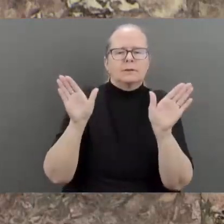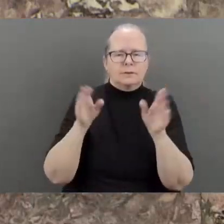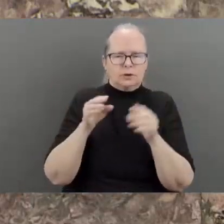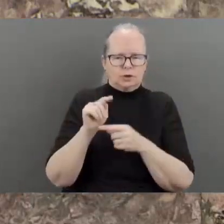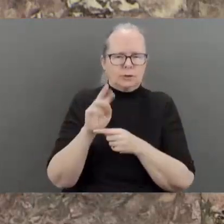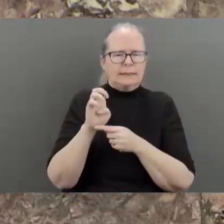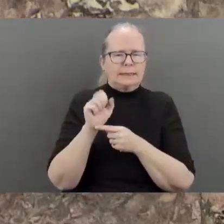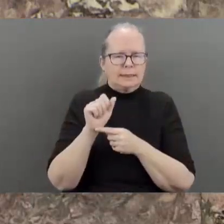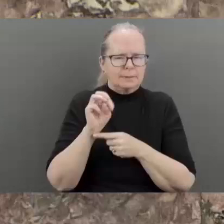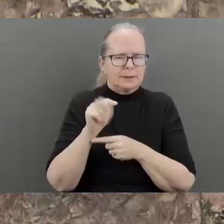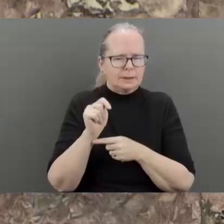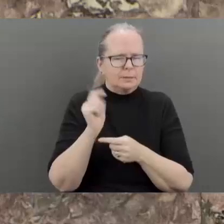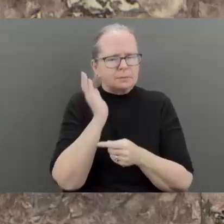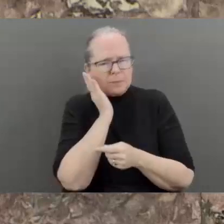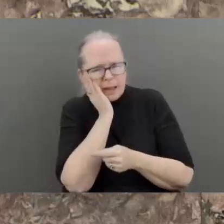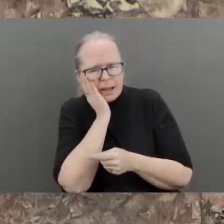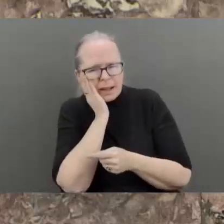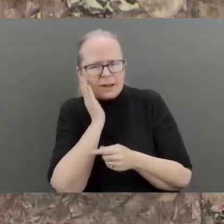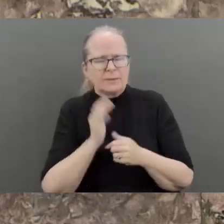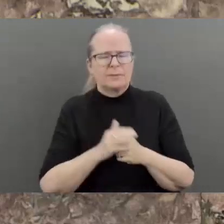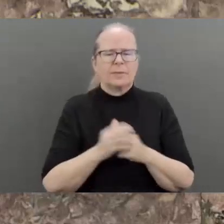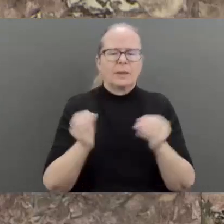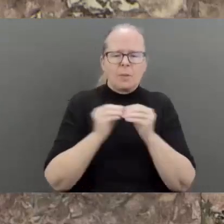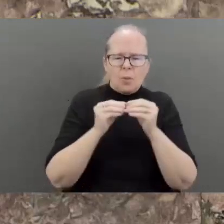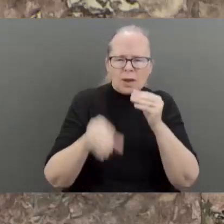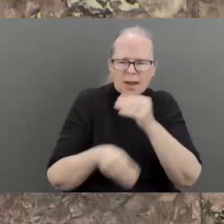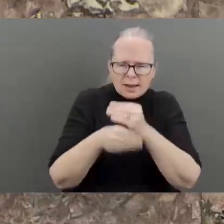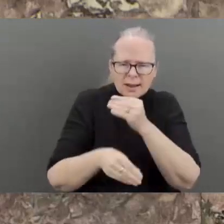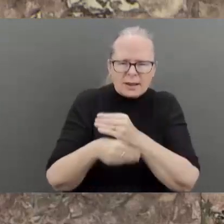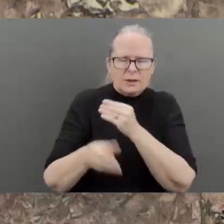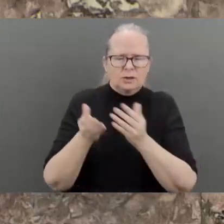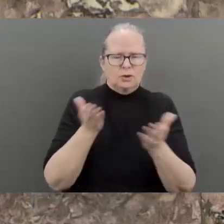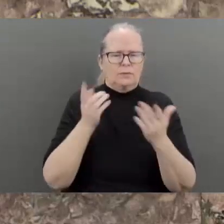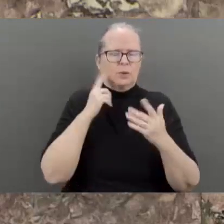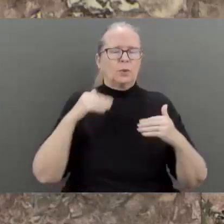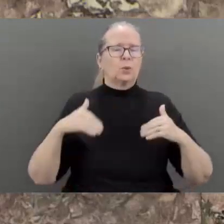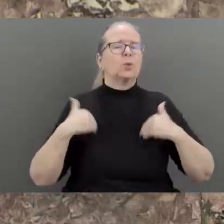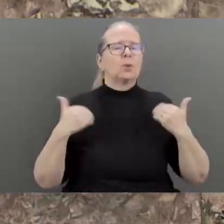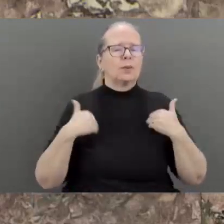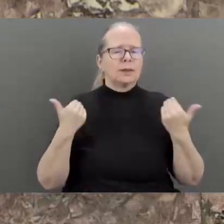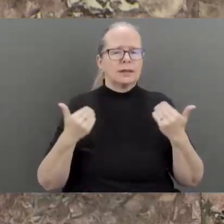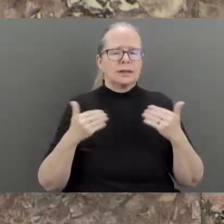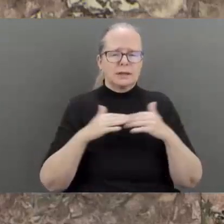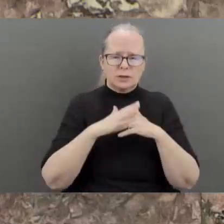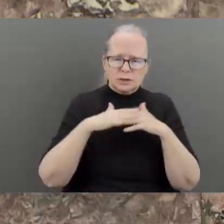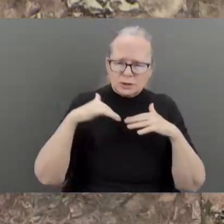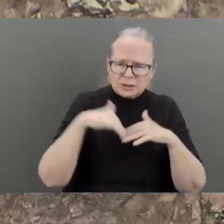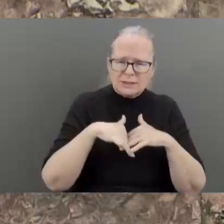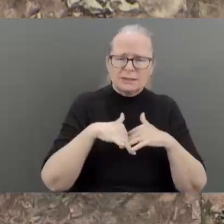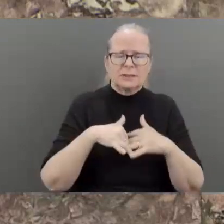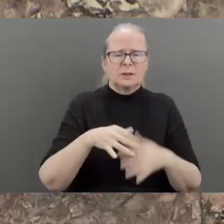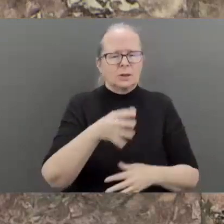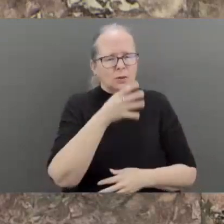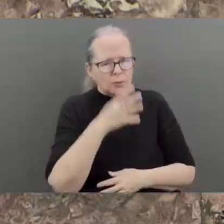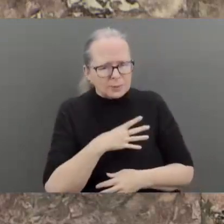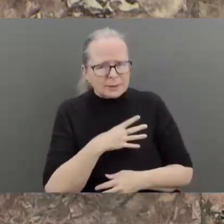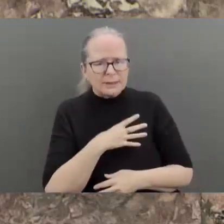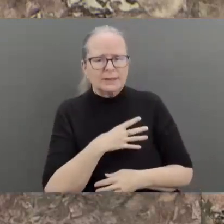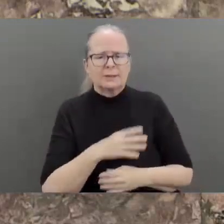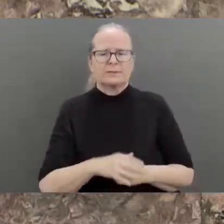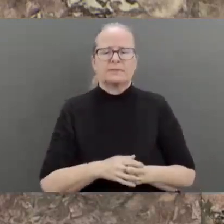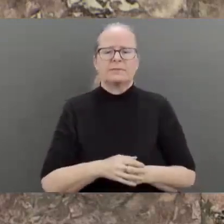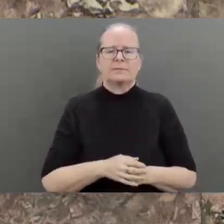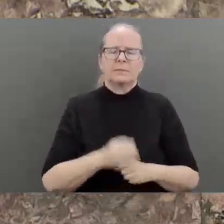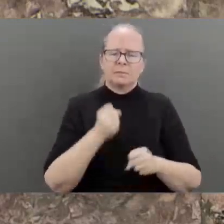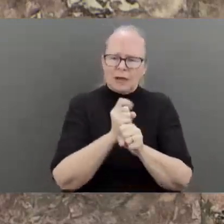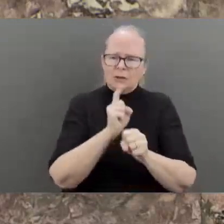for youth, for Indigenous people, for women, and ensuring that people have access to the full continuum of supports that they need. Thank you,